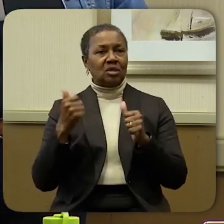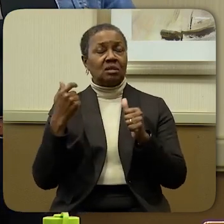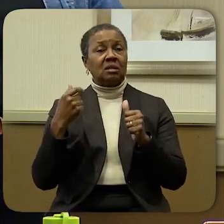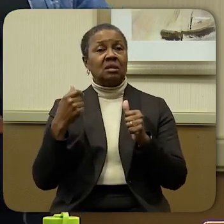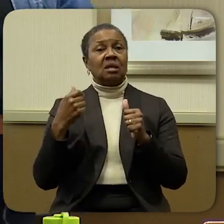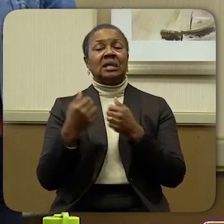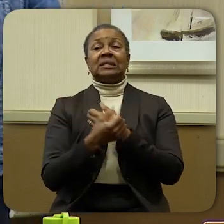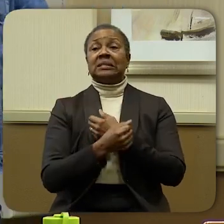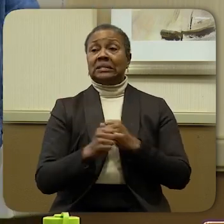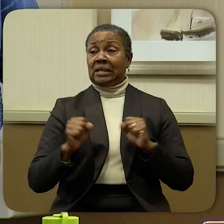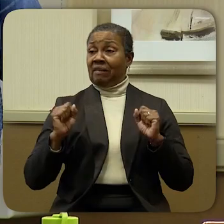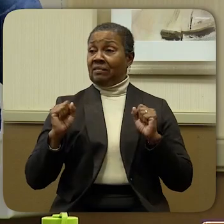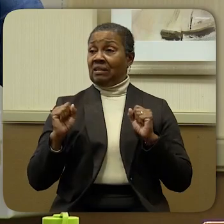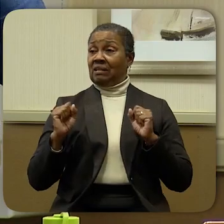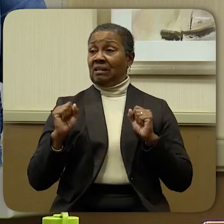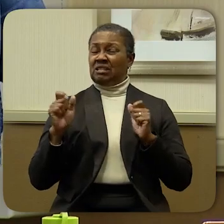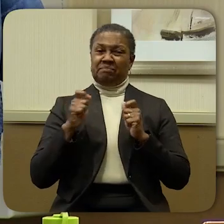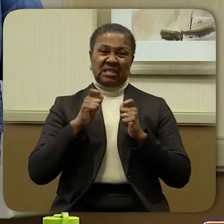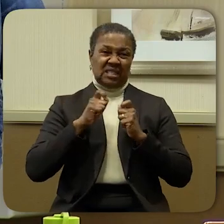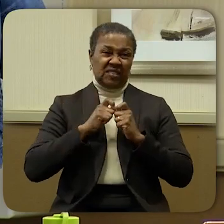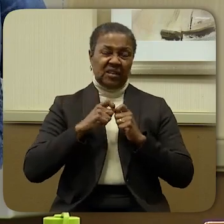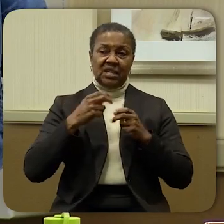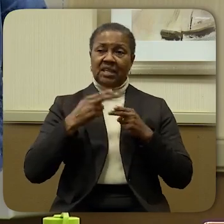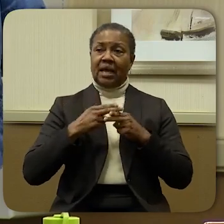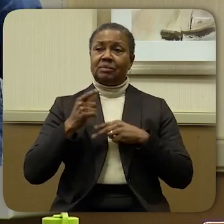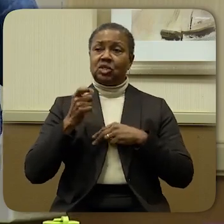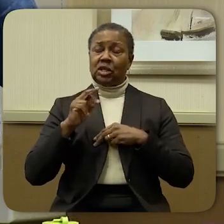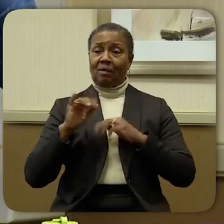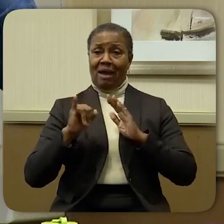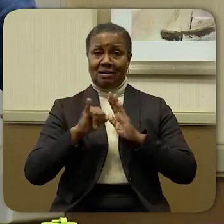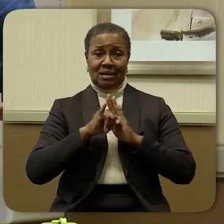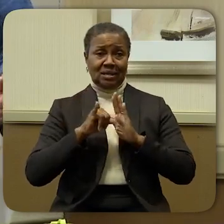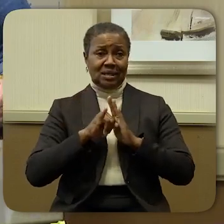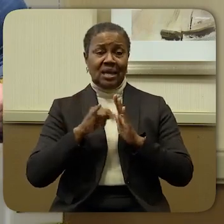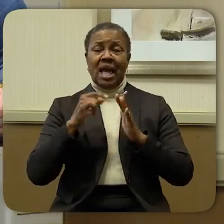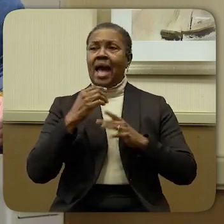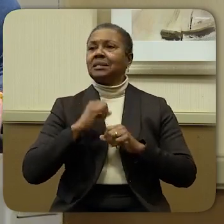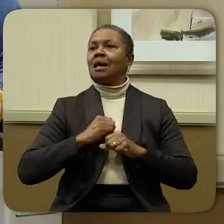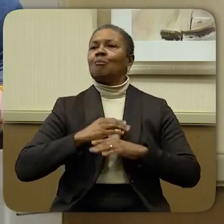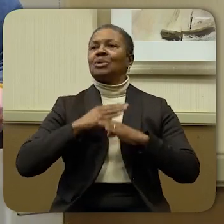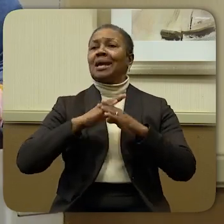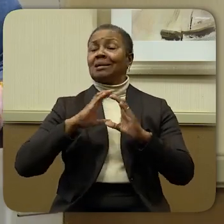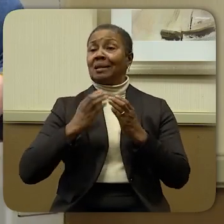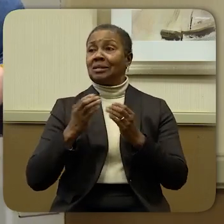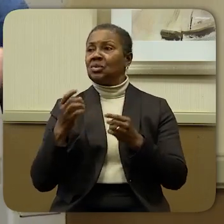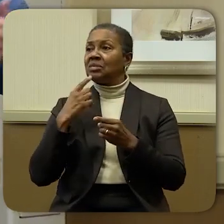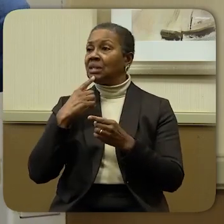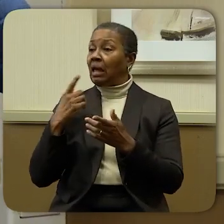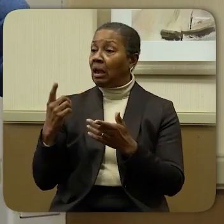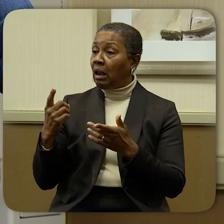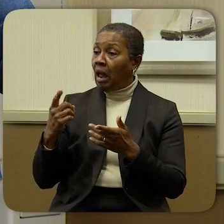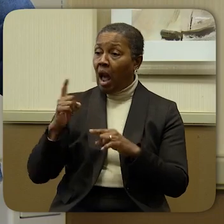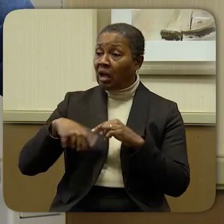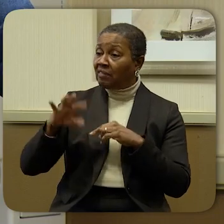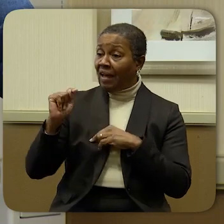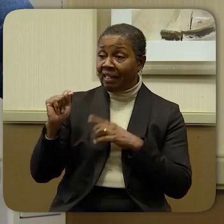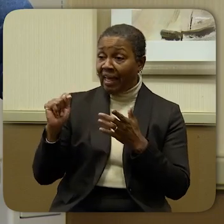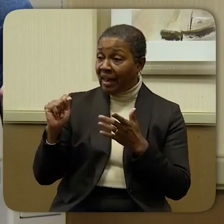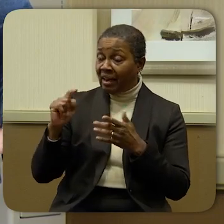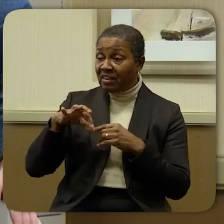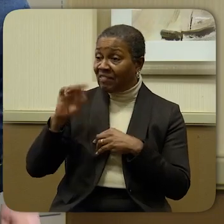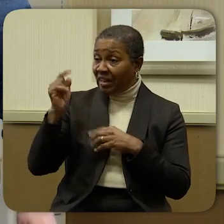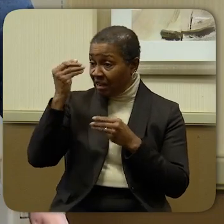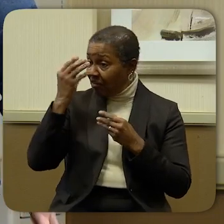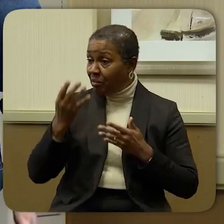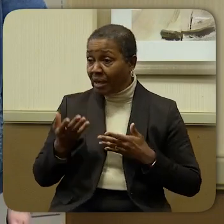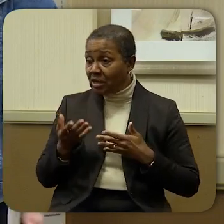safety policies that explicitly name gender identity and expression as protected classes? And so what you said was, I couldn't even find them anywhere.